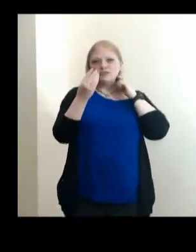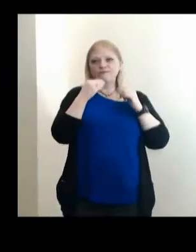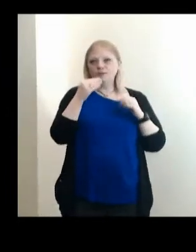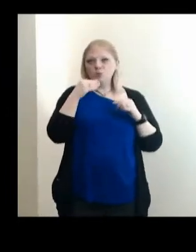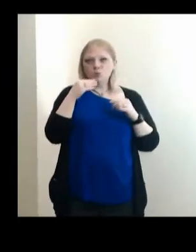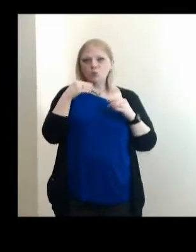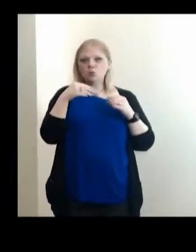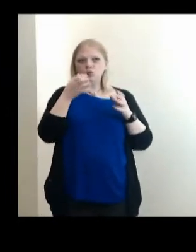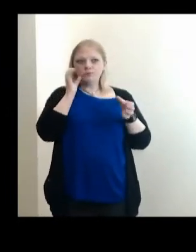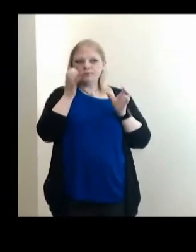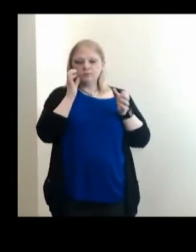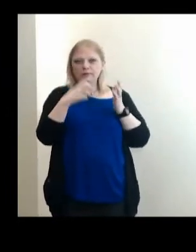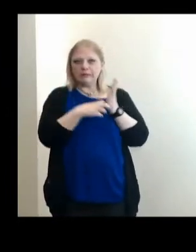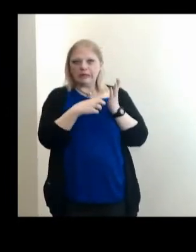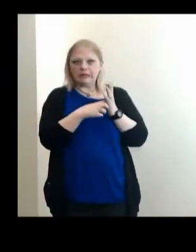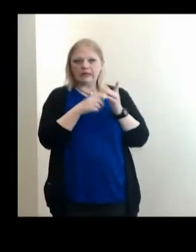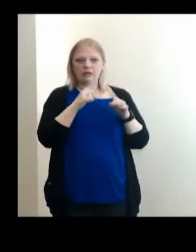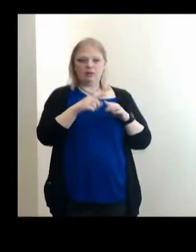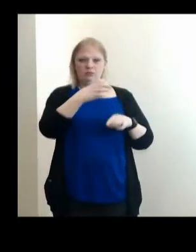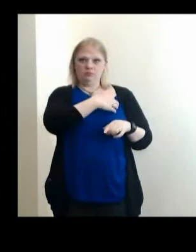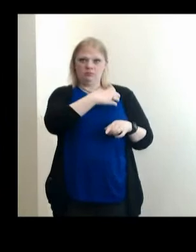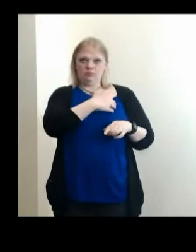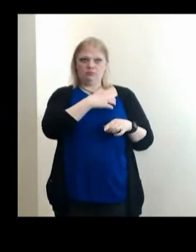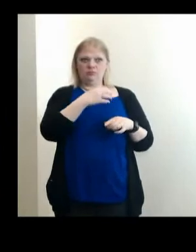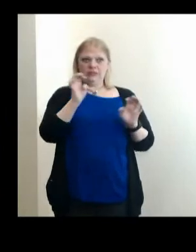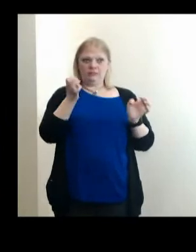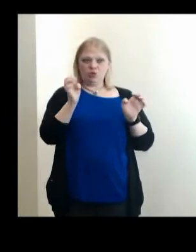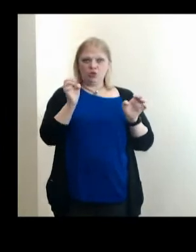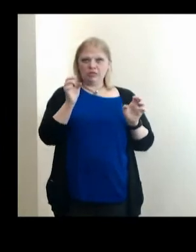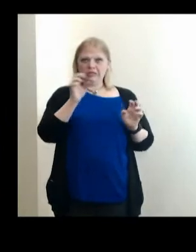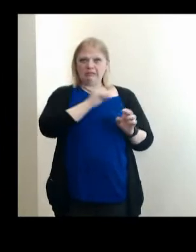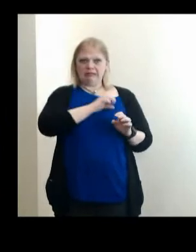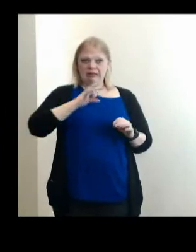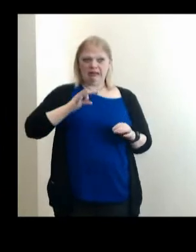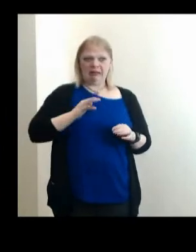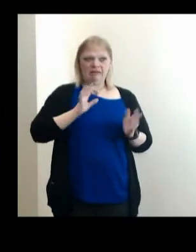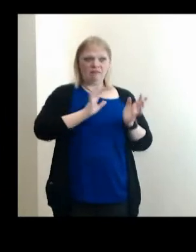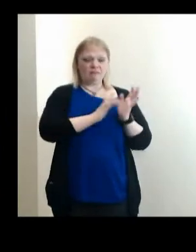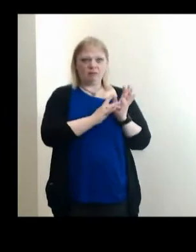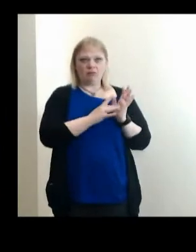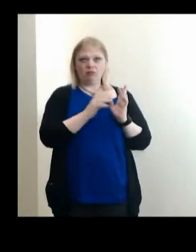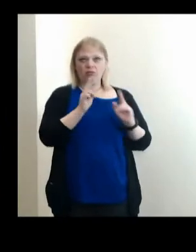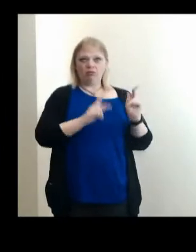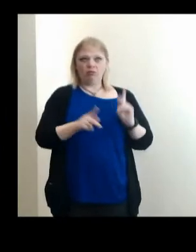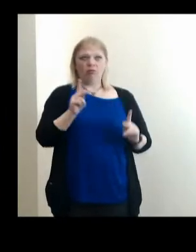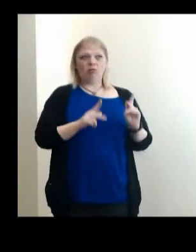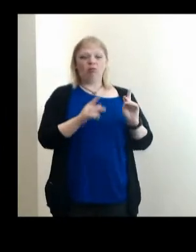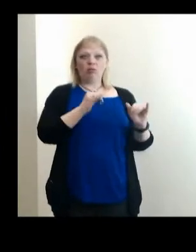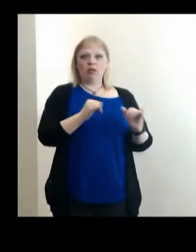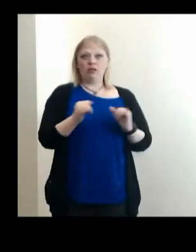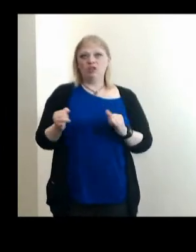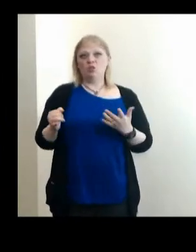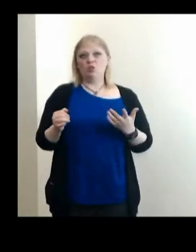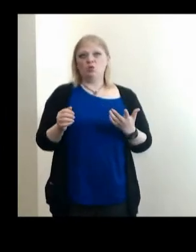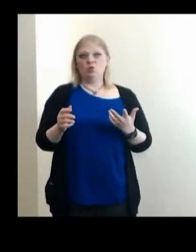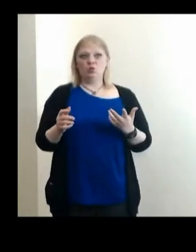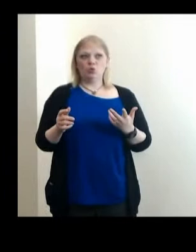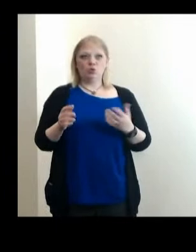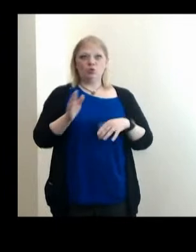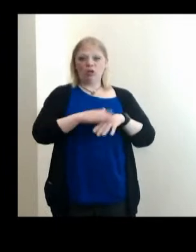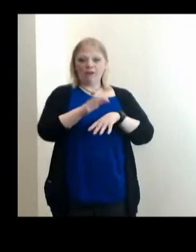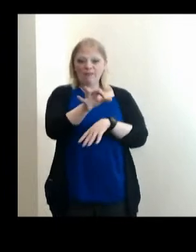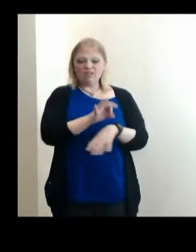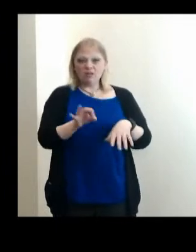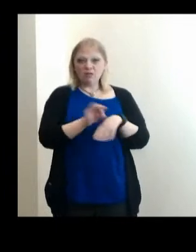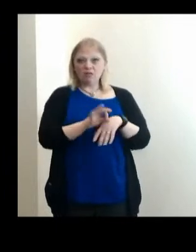concessionaires and ticket takers, but sheriff's deputies, emergency service personnel, emergency medical personnel, individuals associated that are on the field